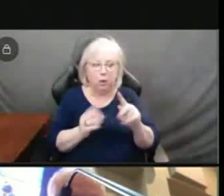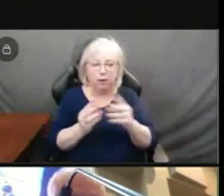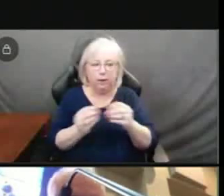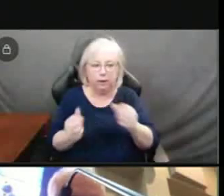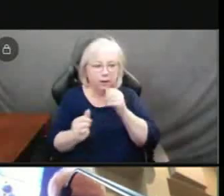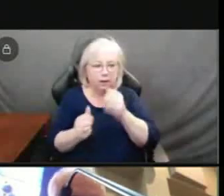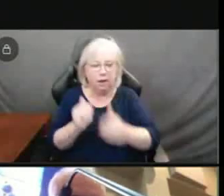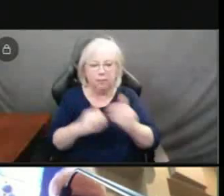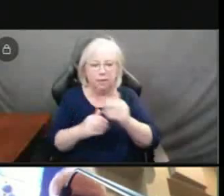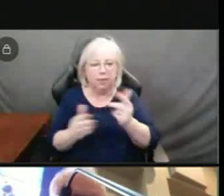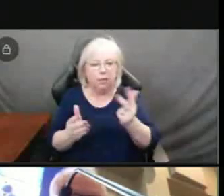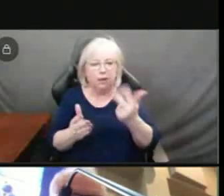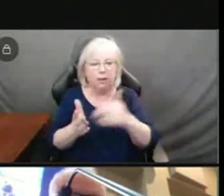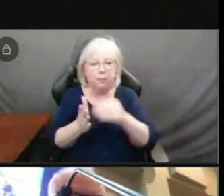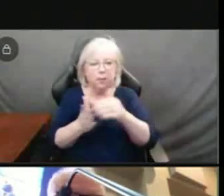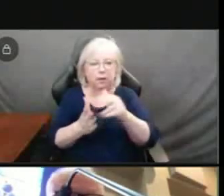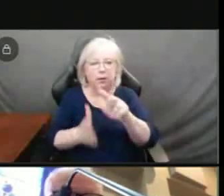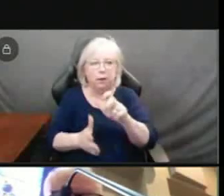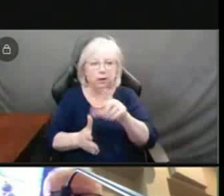exceed